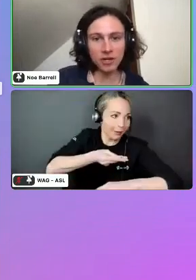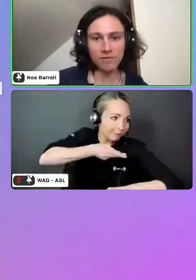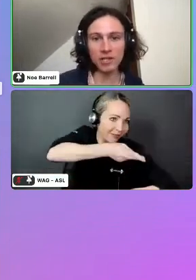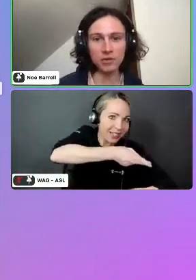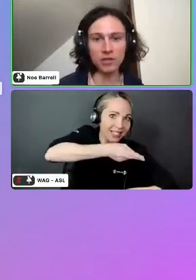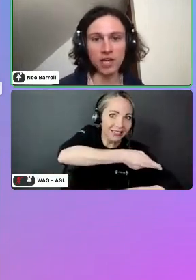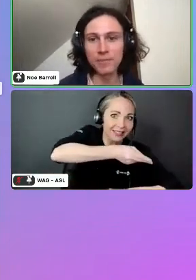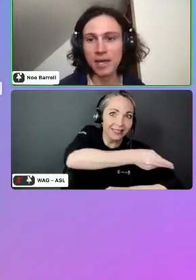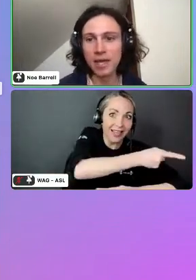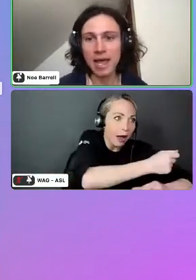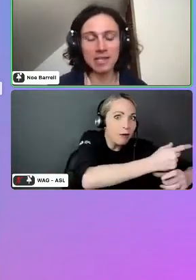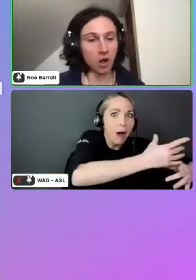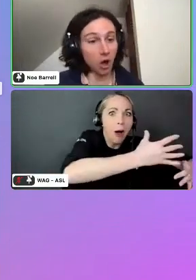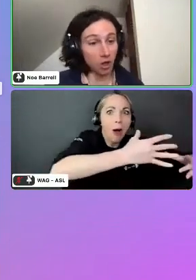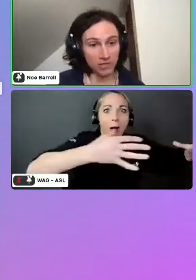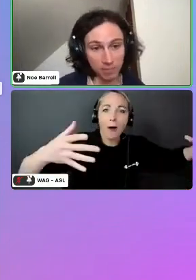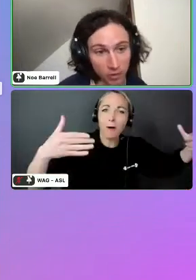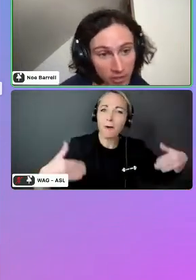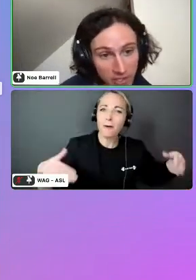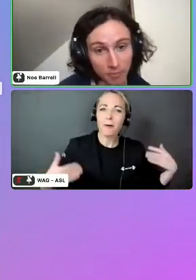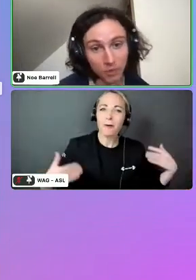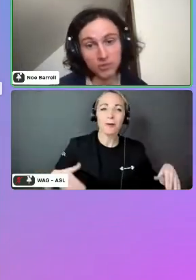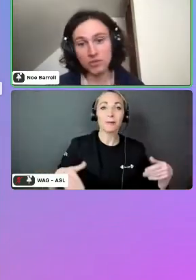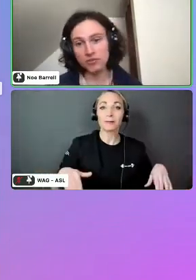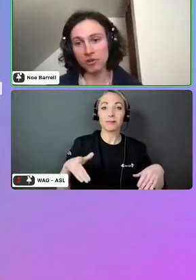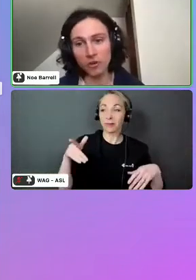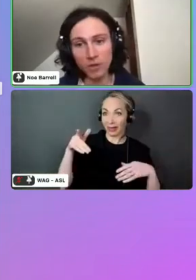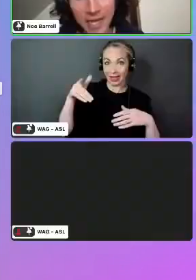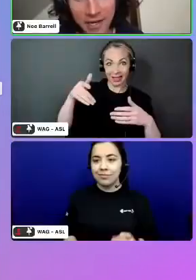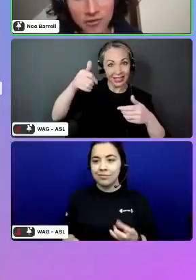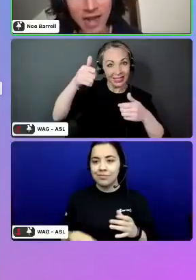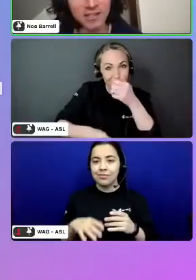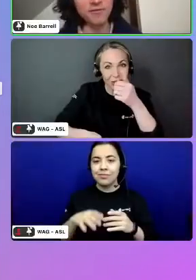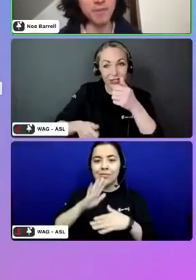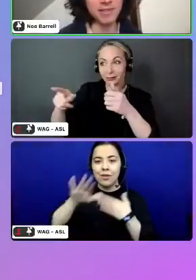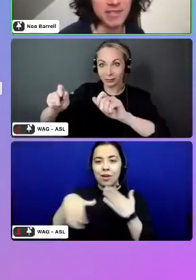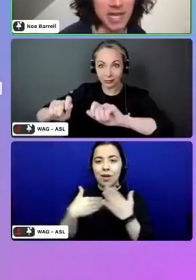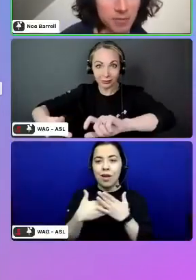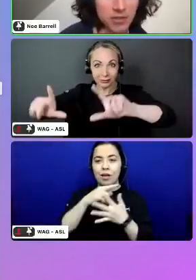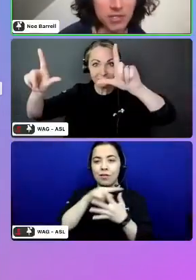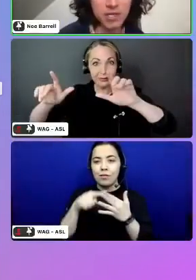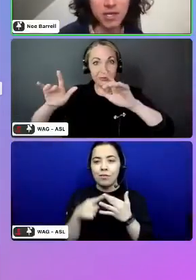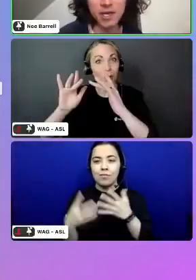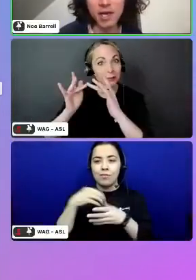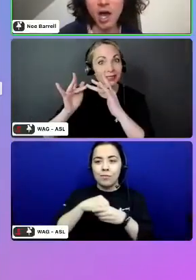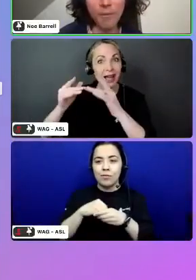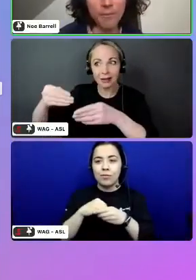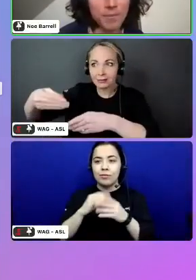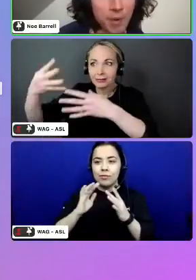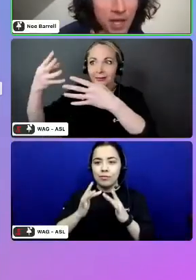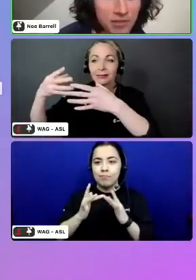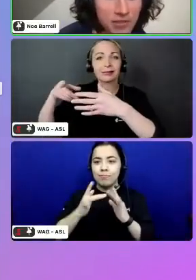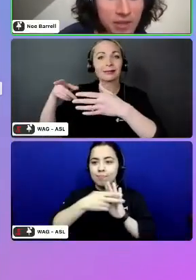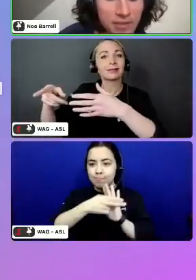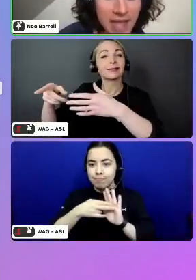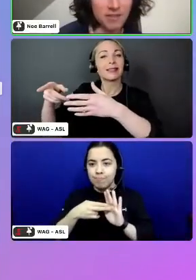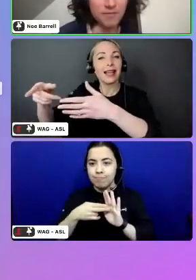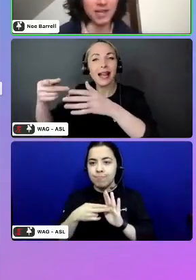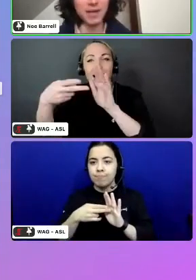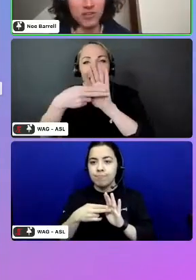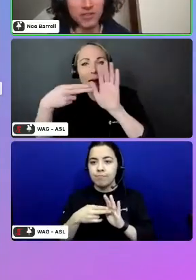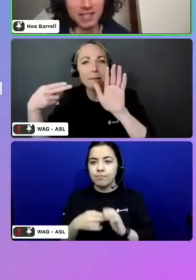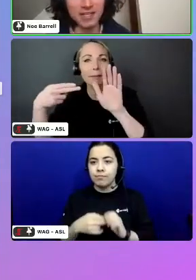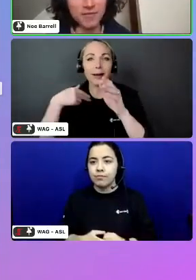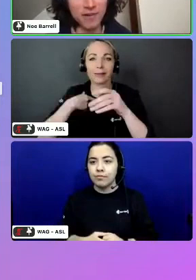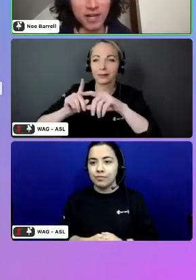user interface screenshot has all of its components labeled structural and interactive by these experts. But that's, like